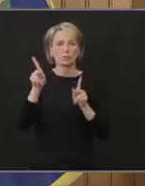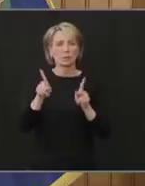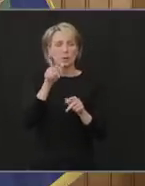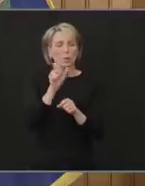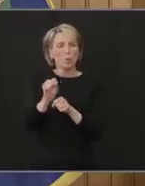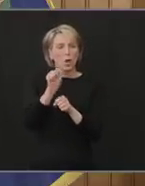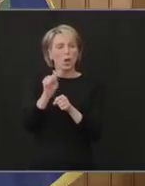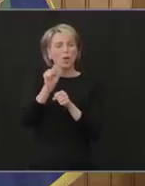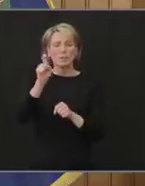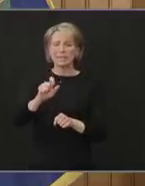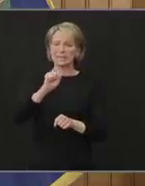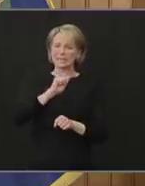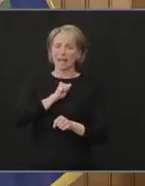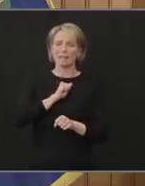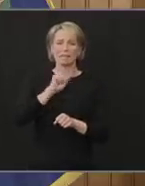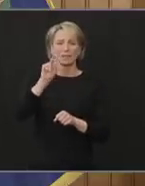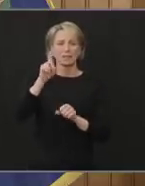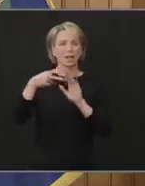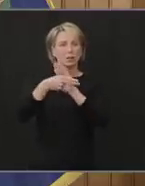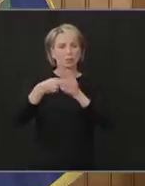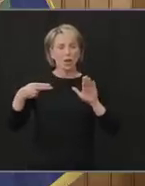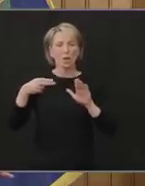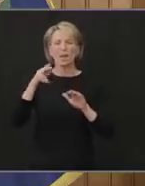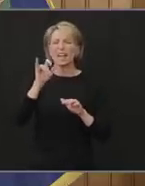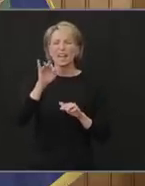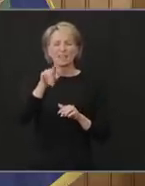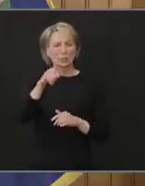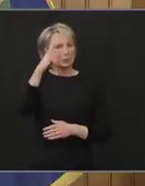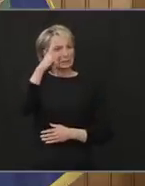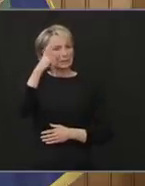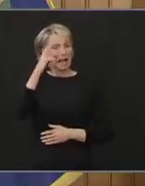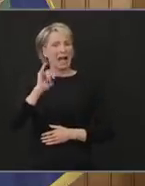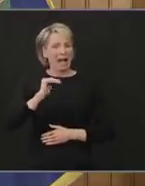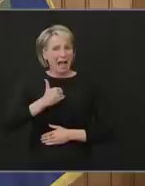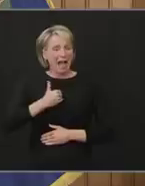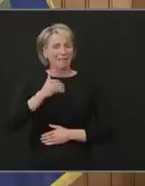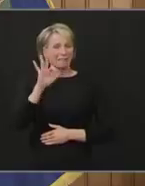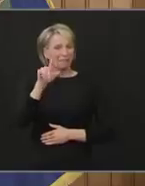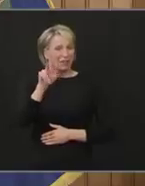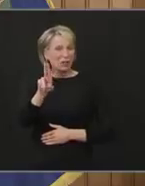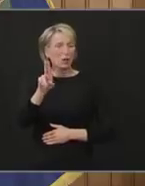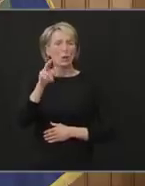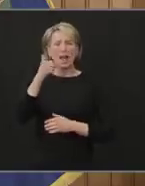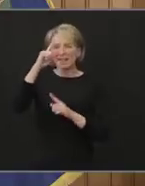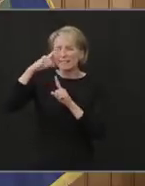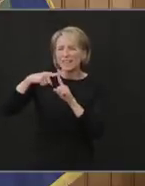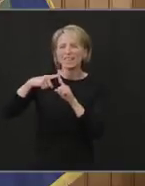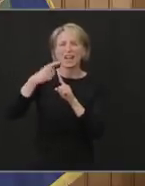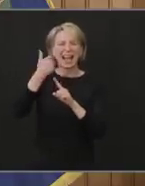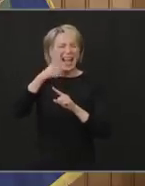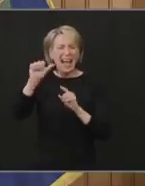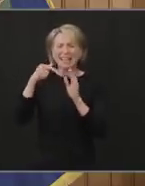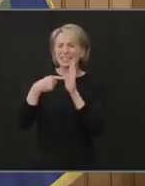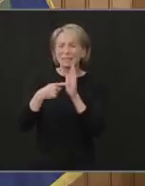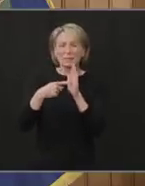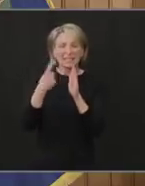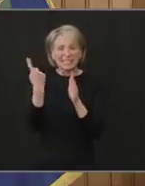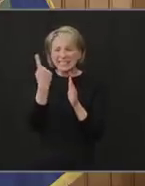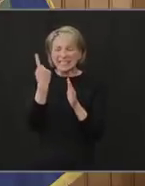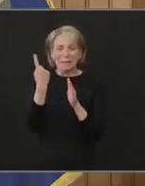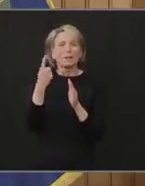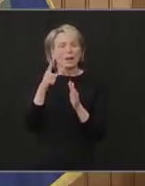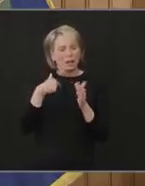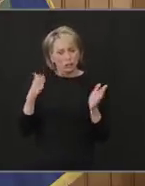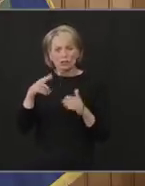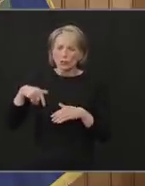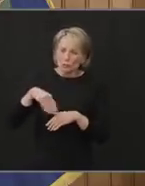risk, any thought that you may have a flu-like symptom, go home and stay home. And I'd say more broadly, for anybody over the age of